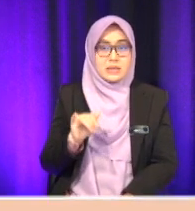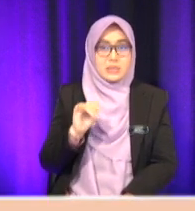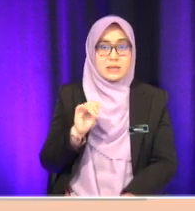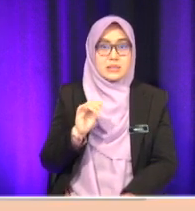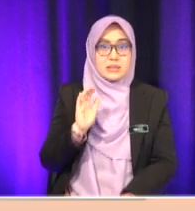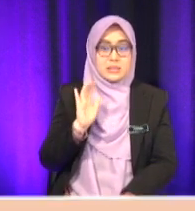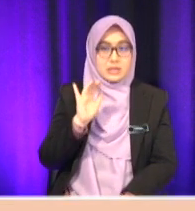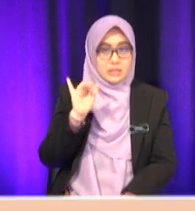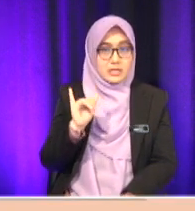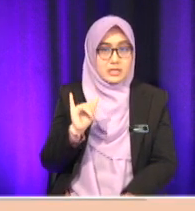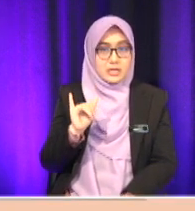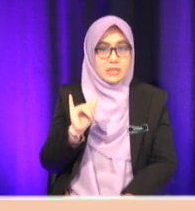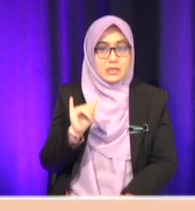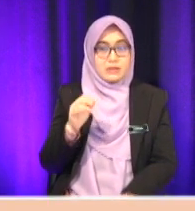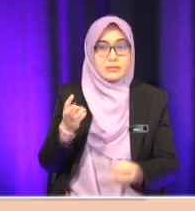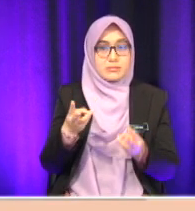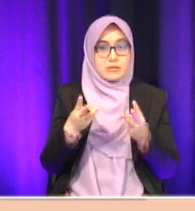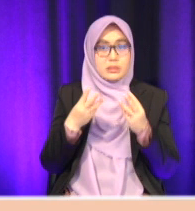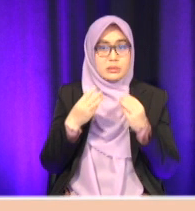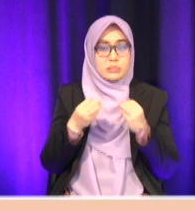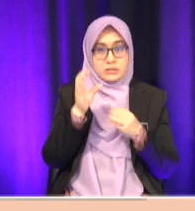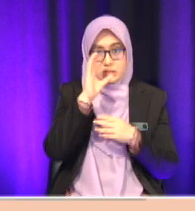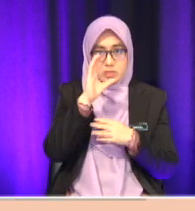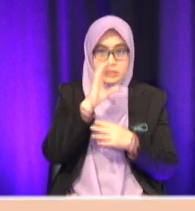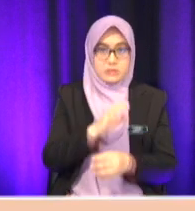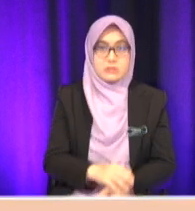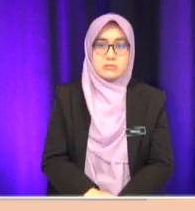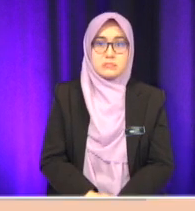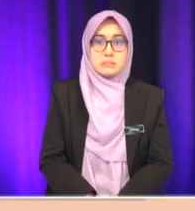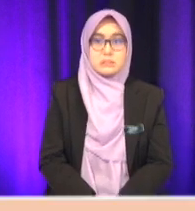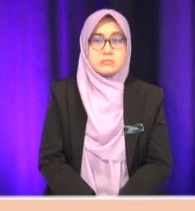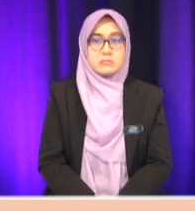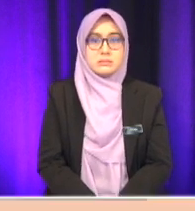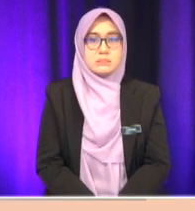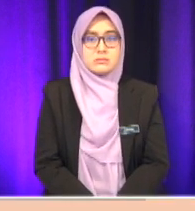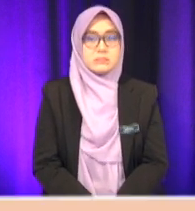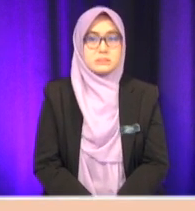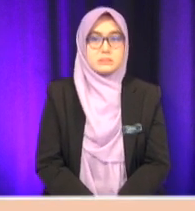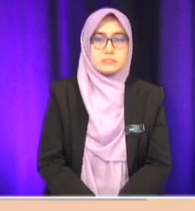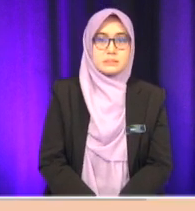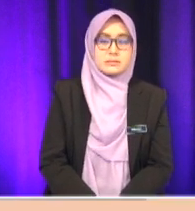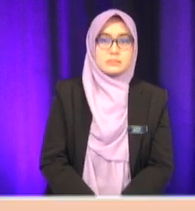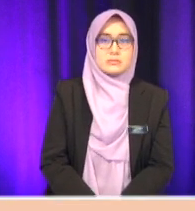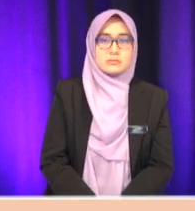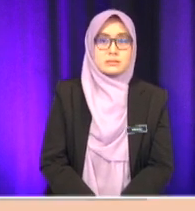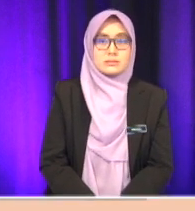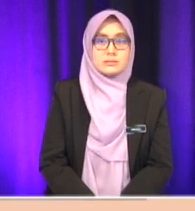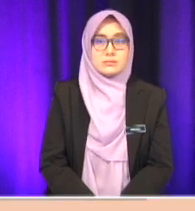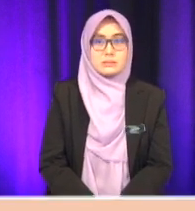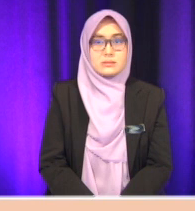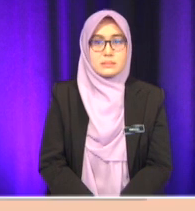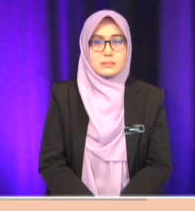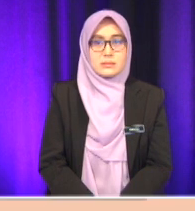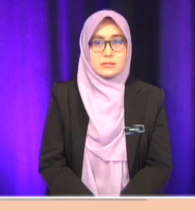or whatsoever question that is. So this is an example. So you mention only this